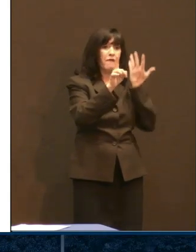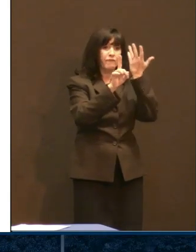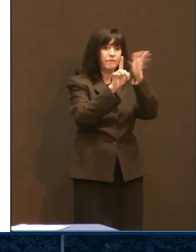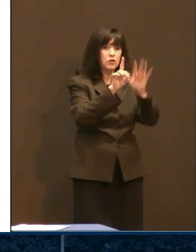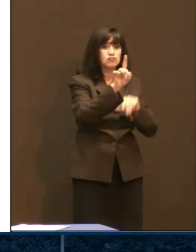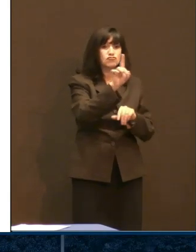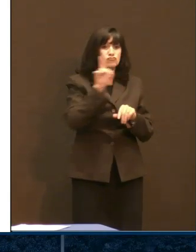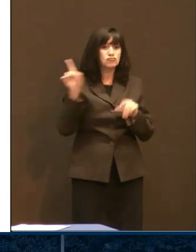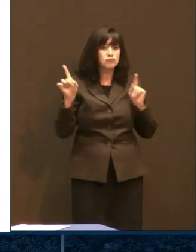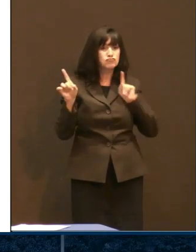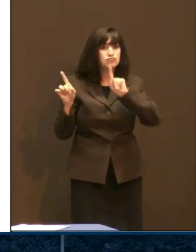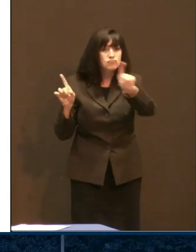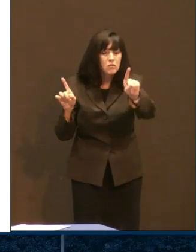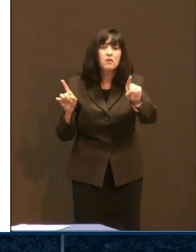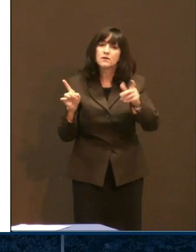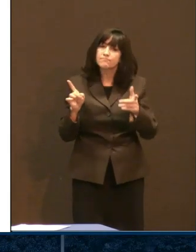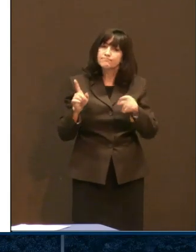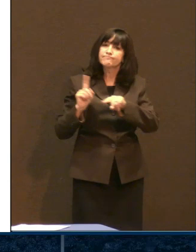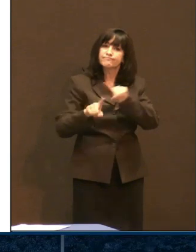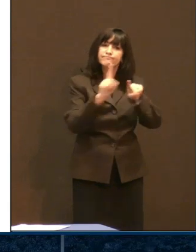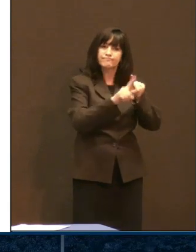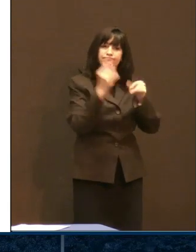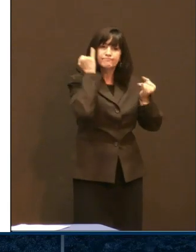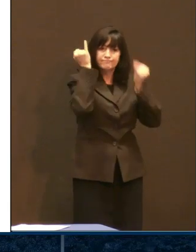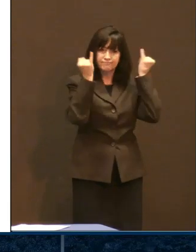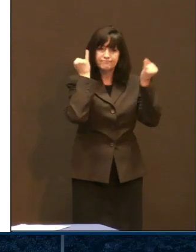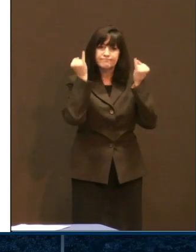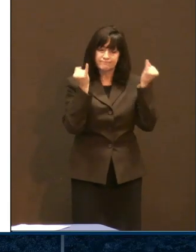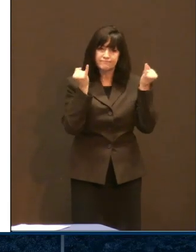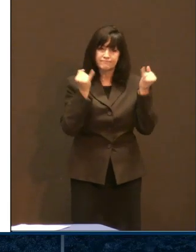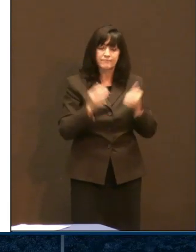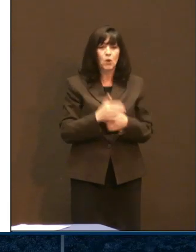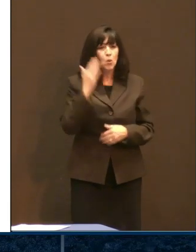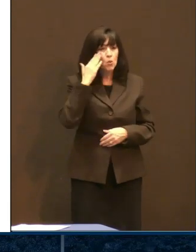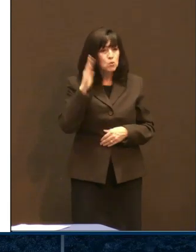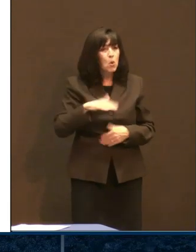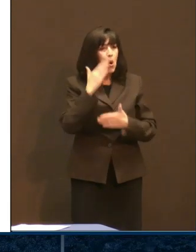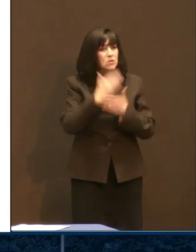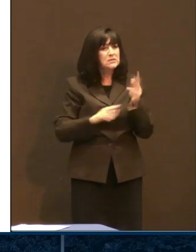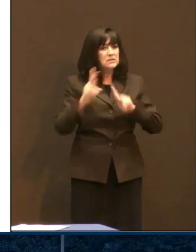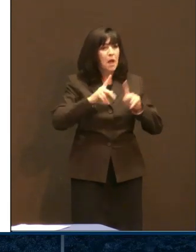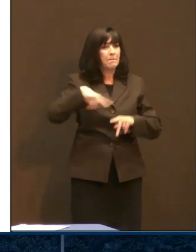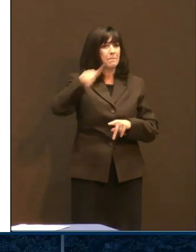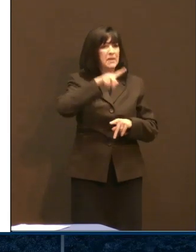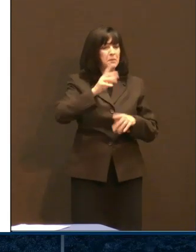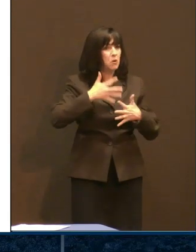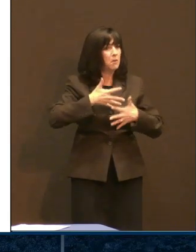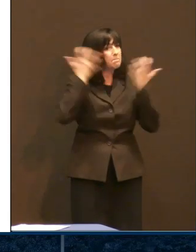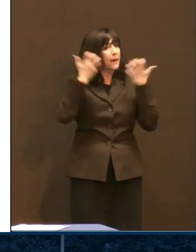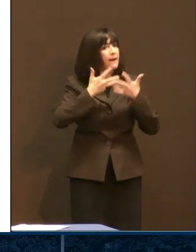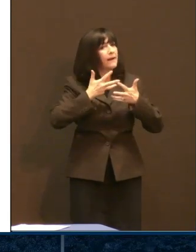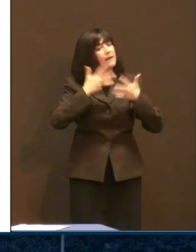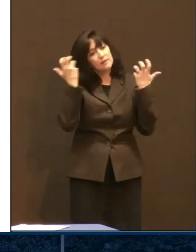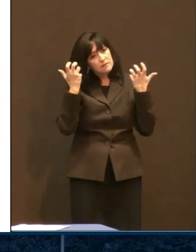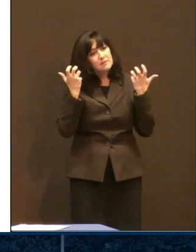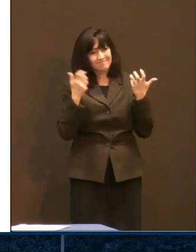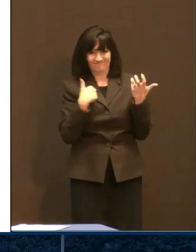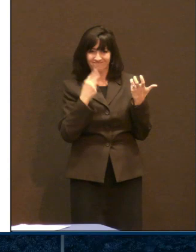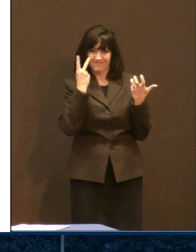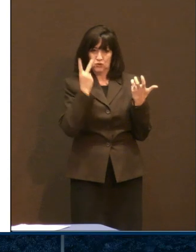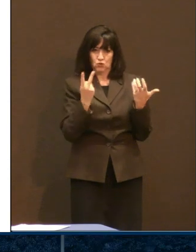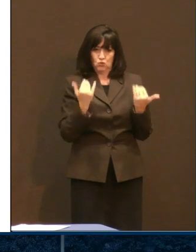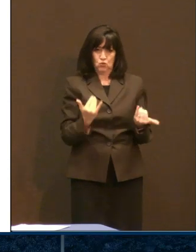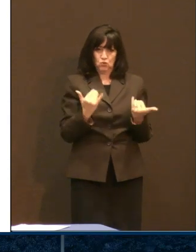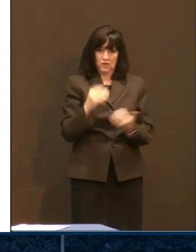well, and we understand, as we saw the protests today in Dover and here in Wilmington, the sense